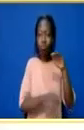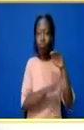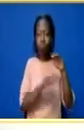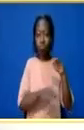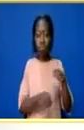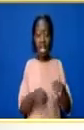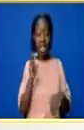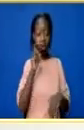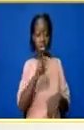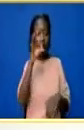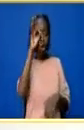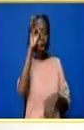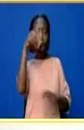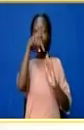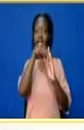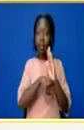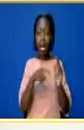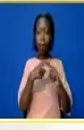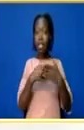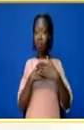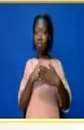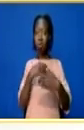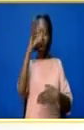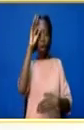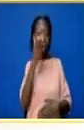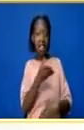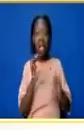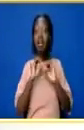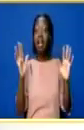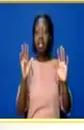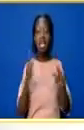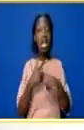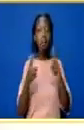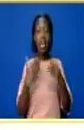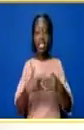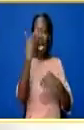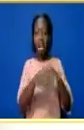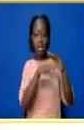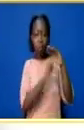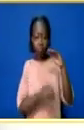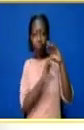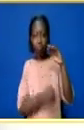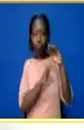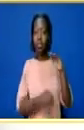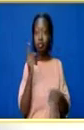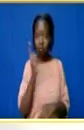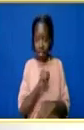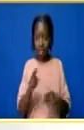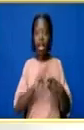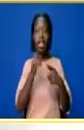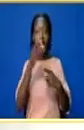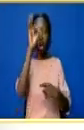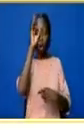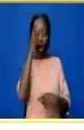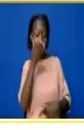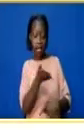hole. Yes. But initially, was the hole there? No. The ground was level. Yes. But since they had dug up, they removed the soil from